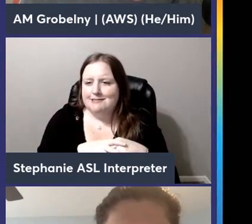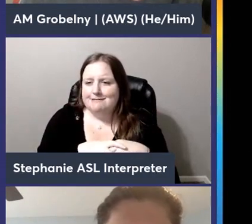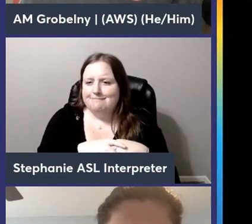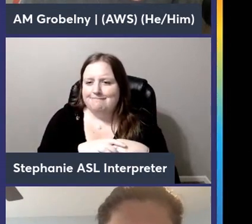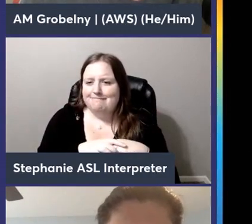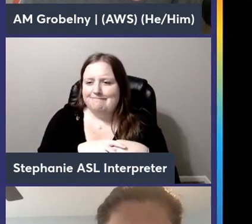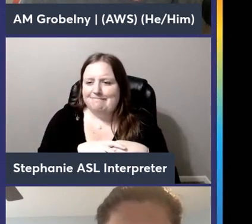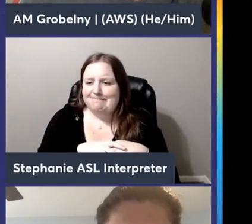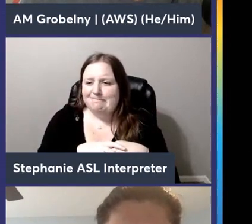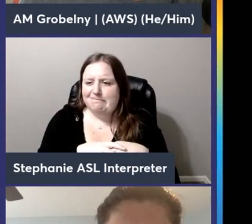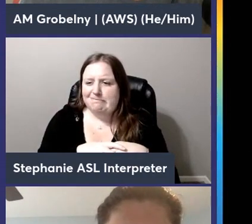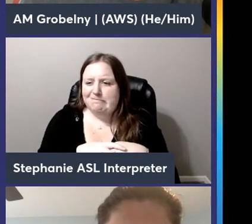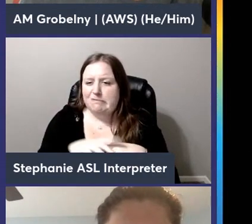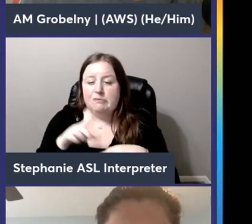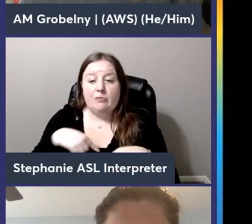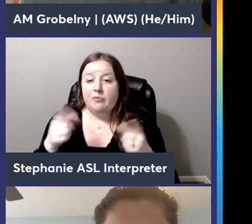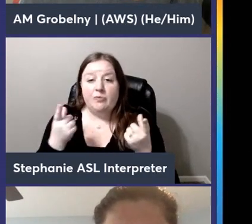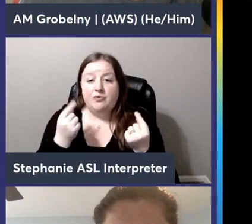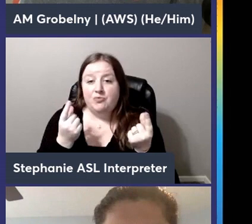So what we're doing is,